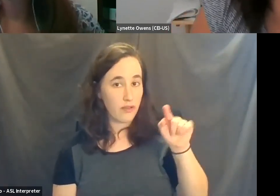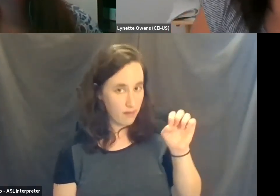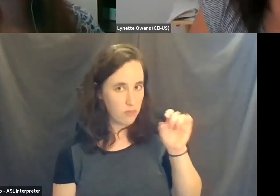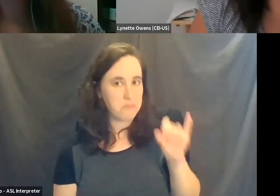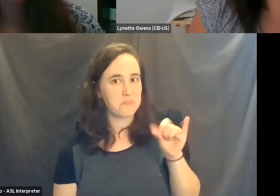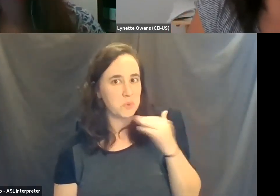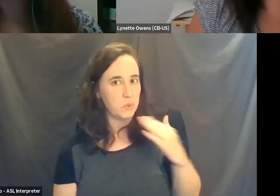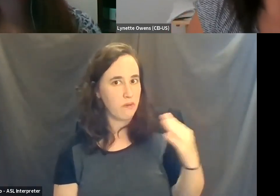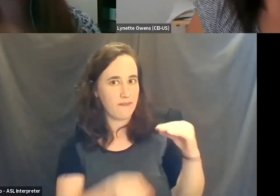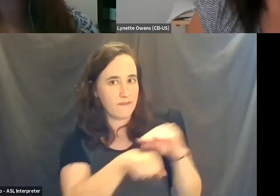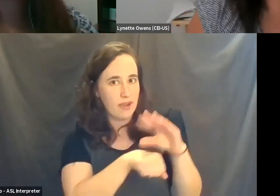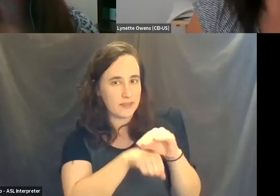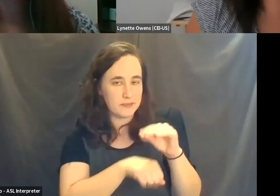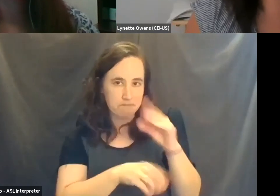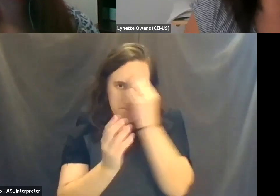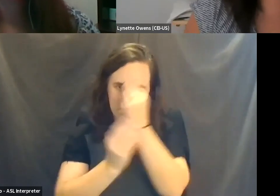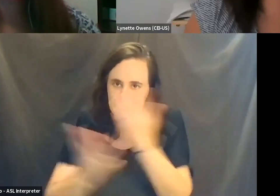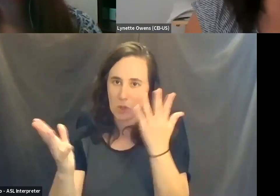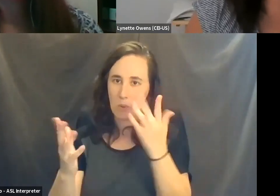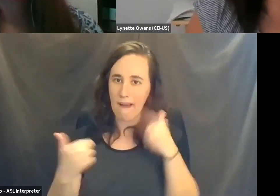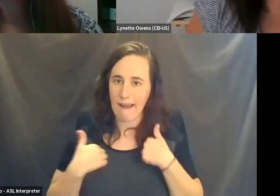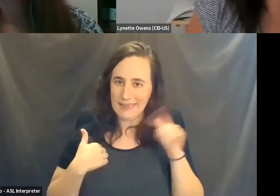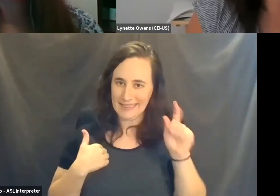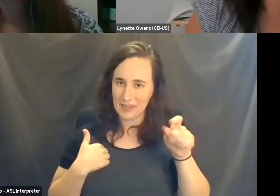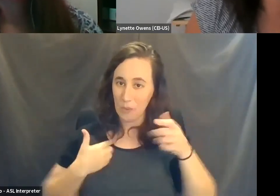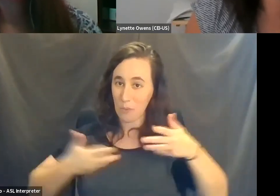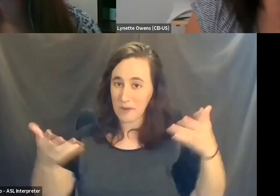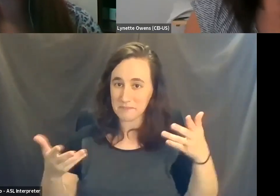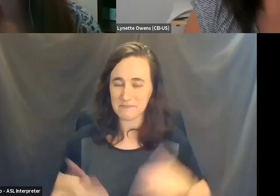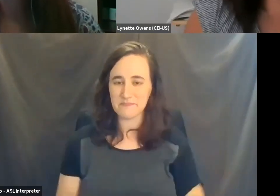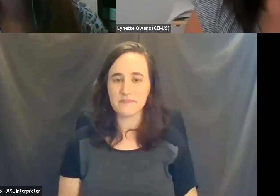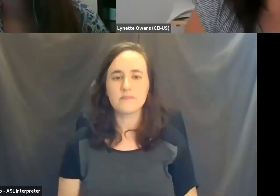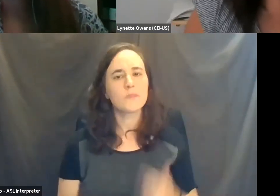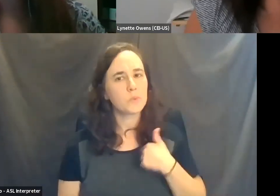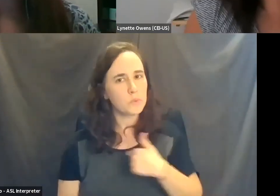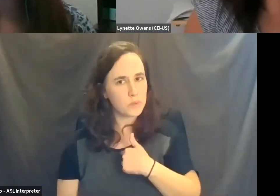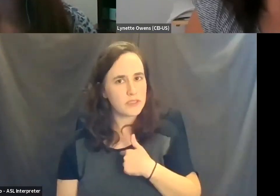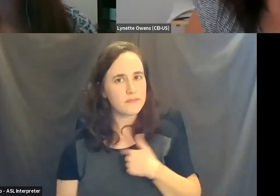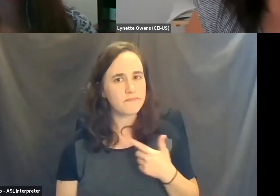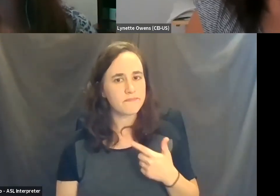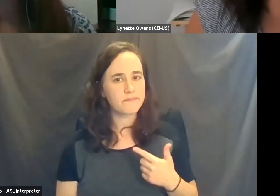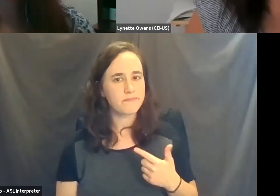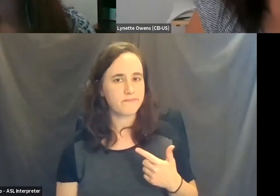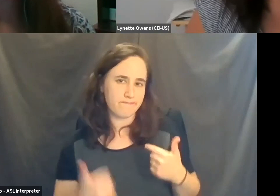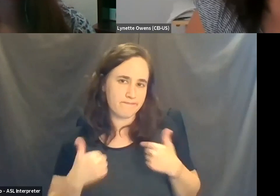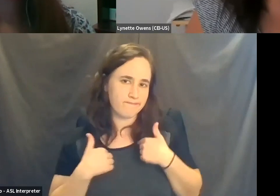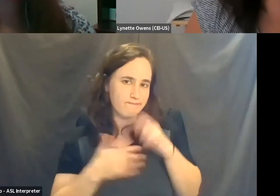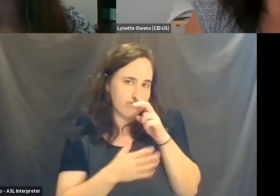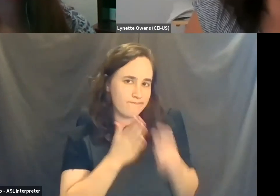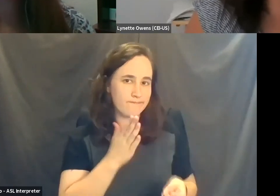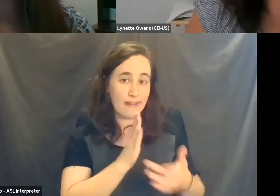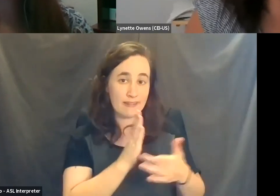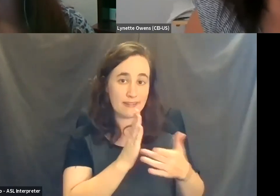known so they can make alternative arrangements. You know, we actually tried to, being in the tech industry, both my husband and I made a